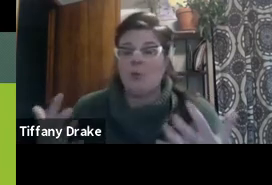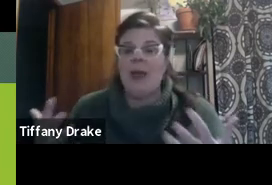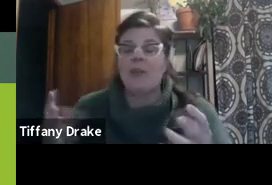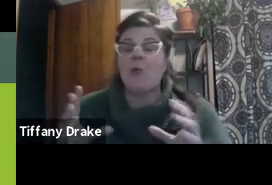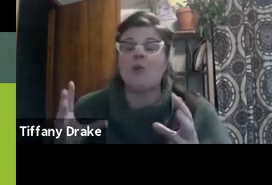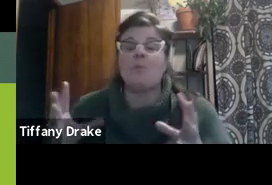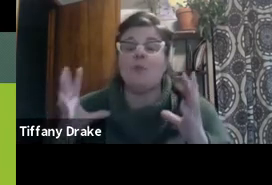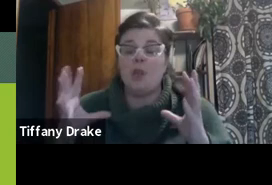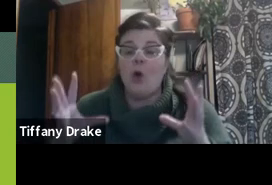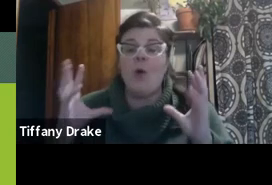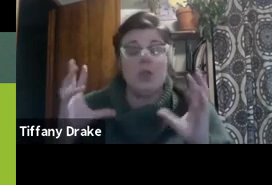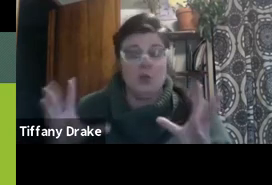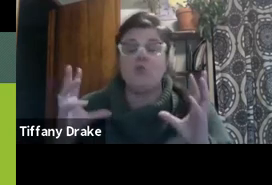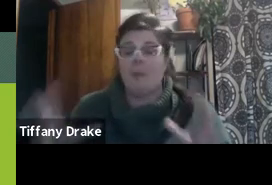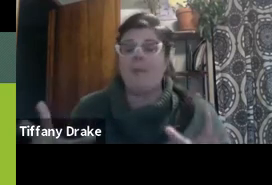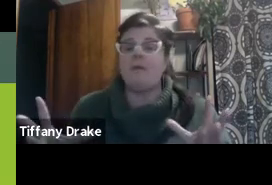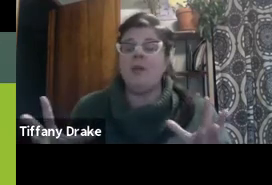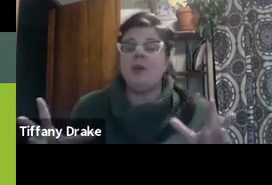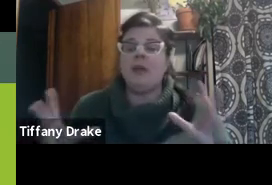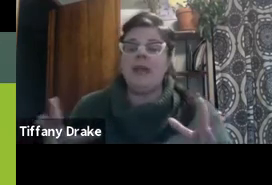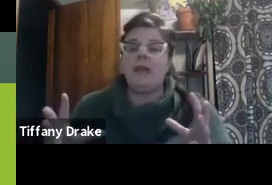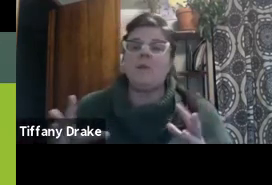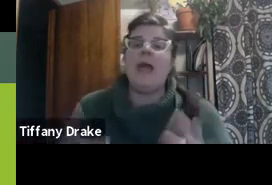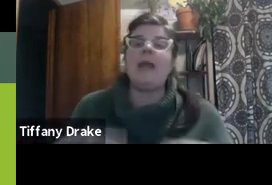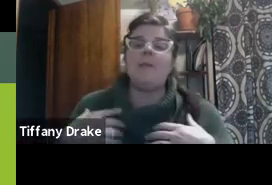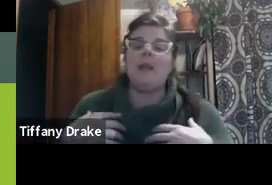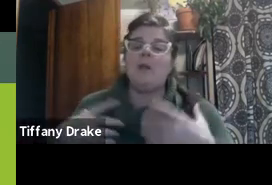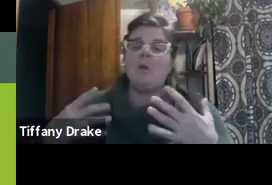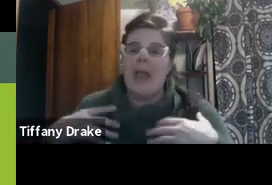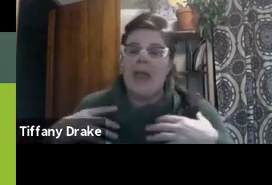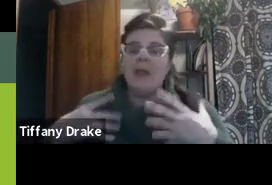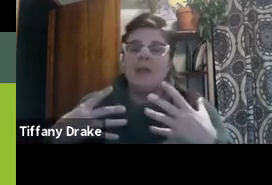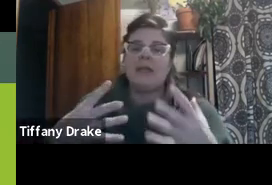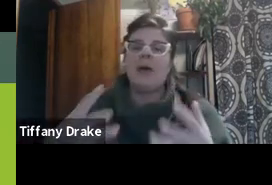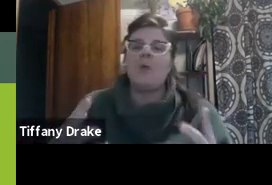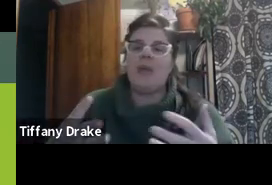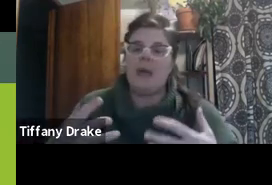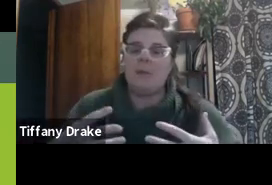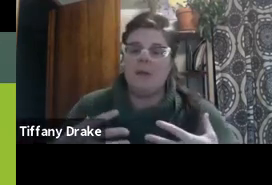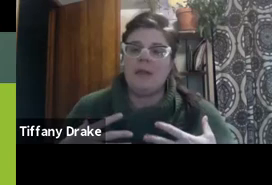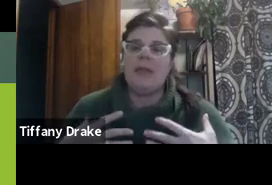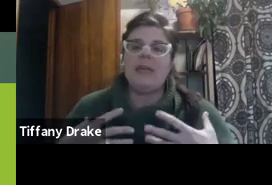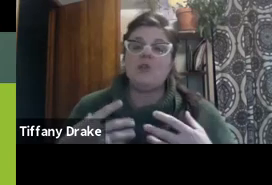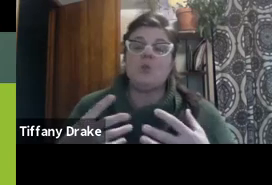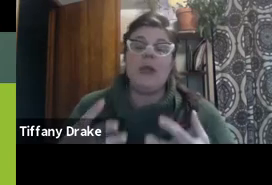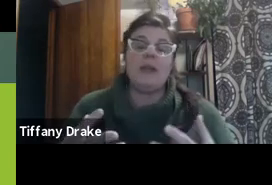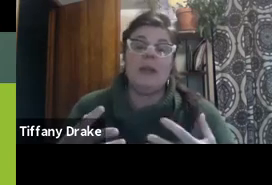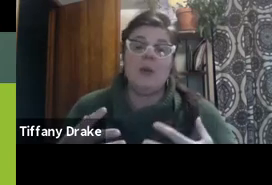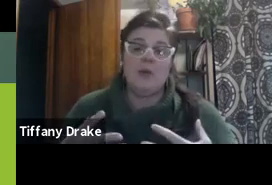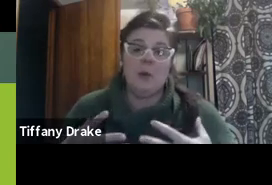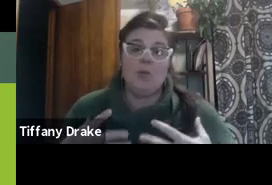control your breath in order to blow a huge bubble, right? And so that can be another way to help them get